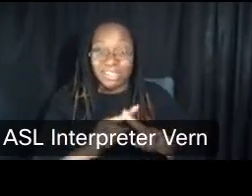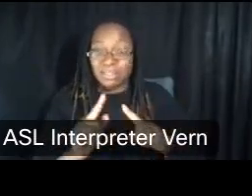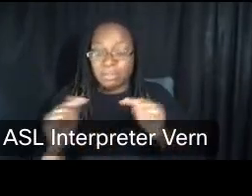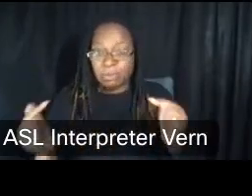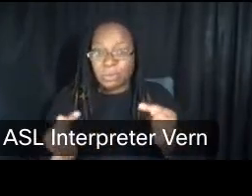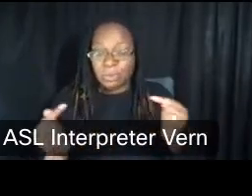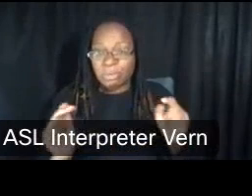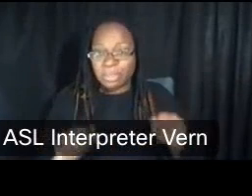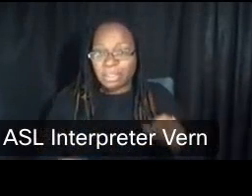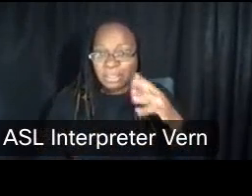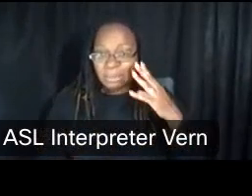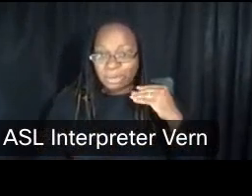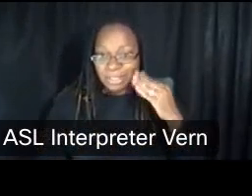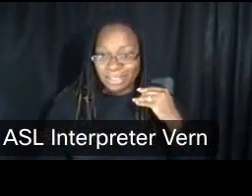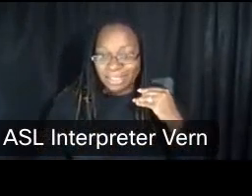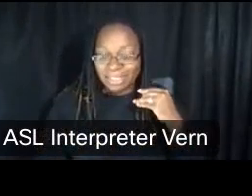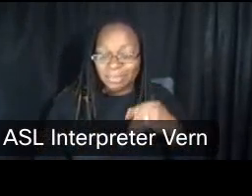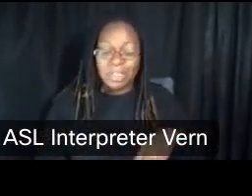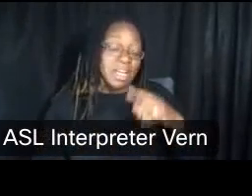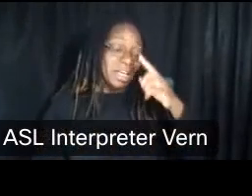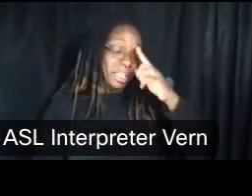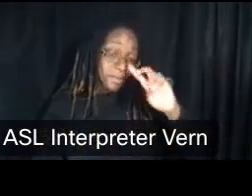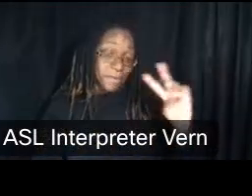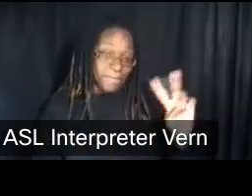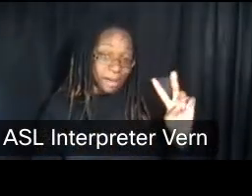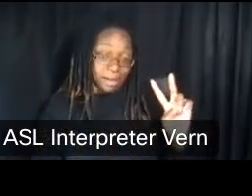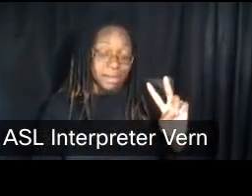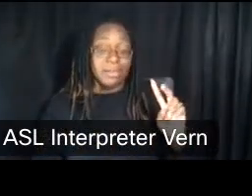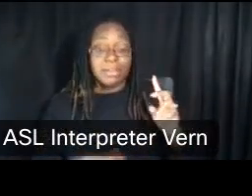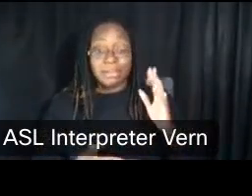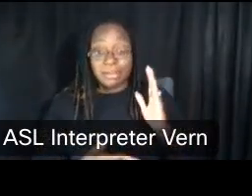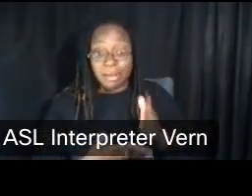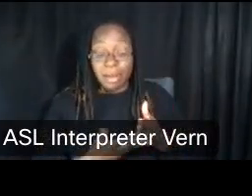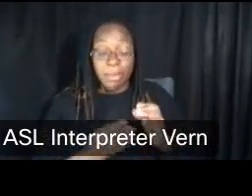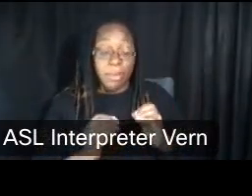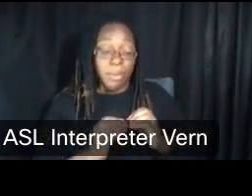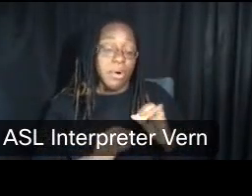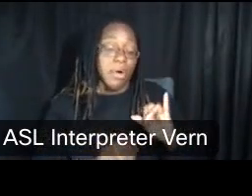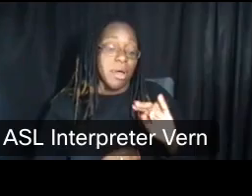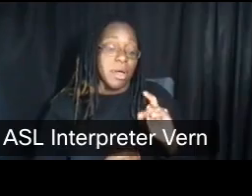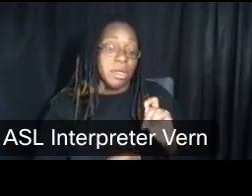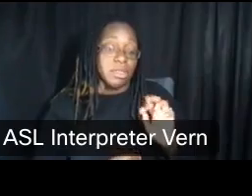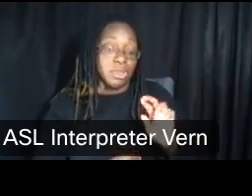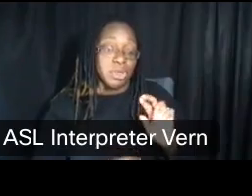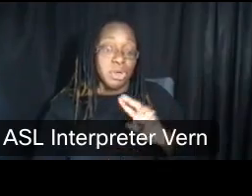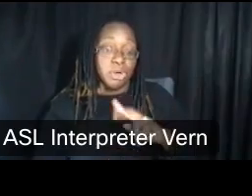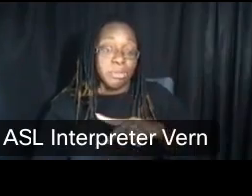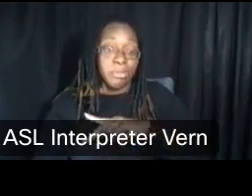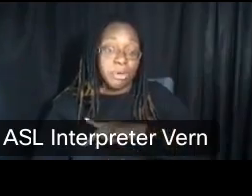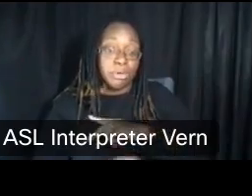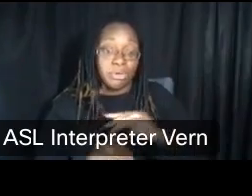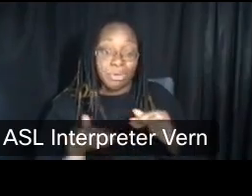in order to stop violence on the interpersonal level, we must address violence on the societal